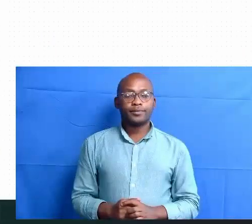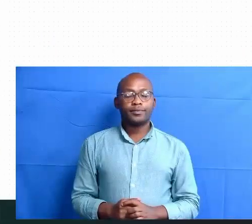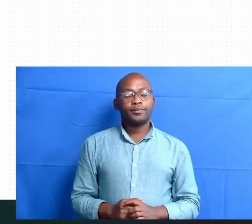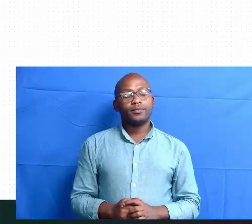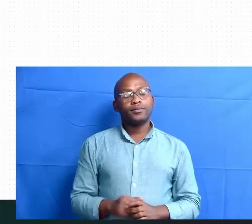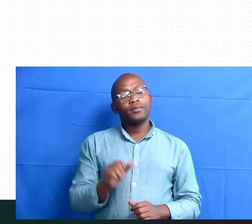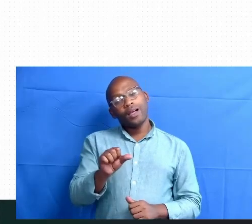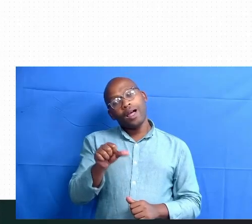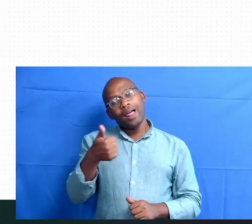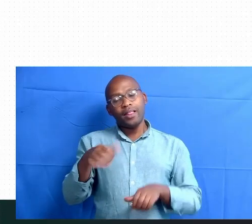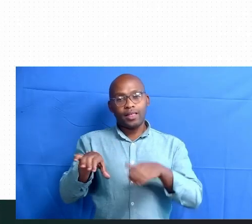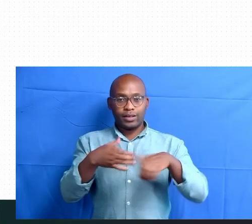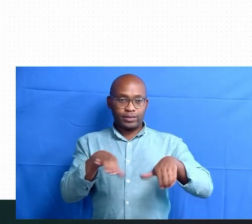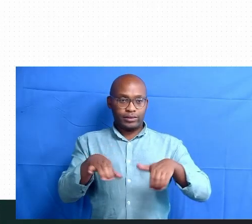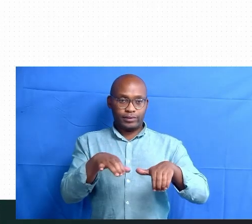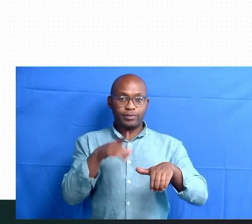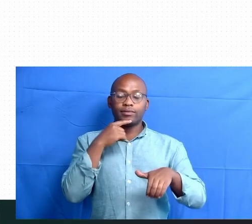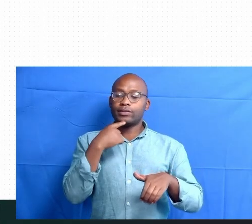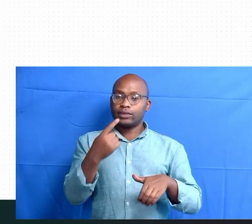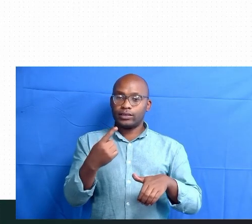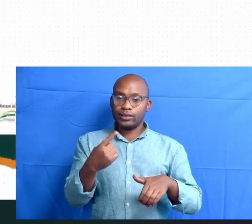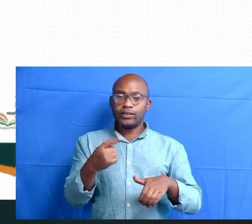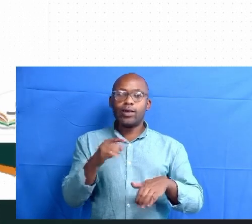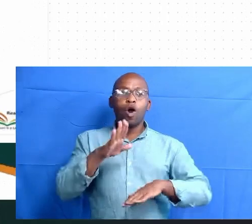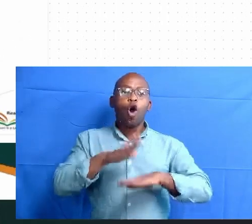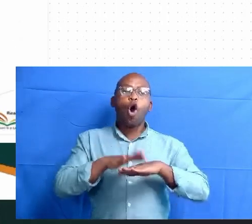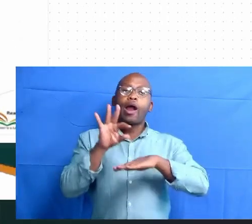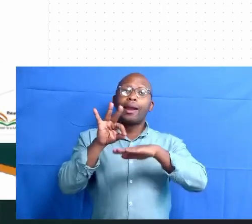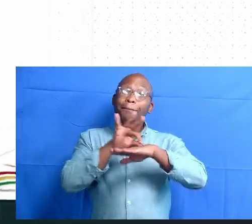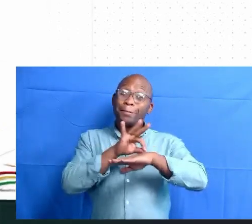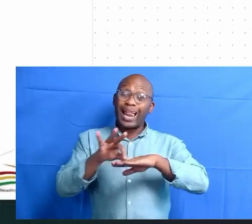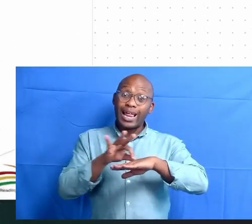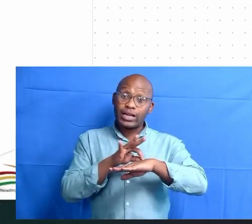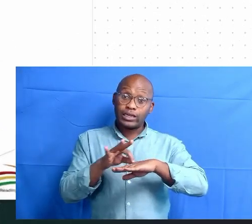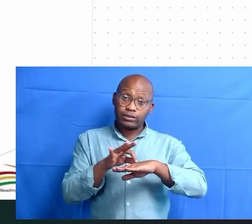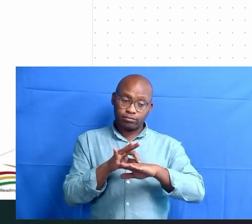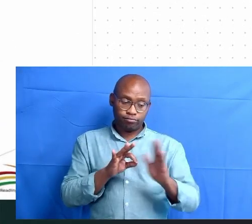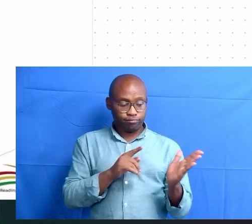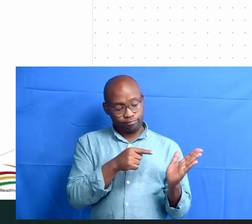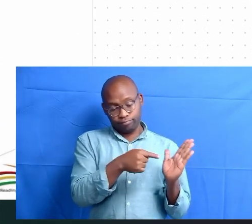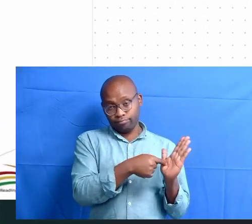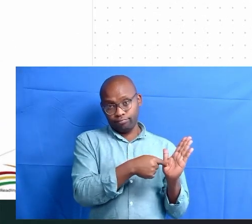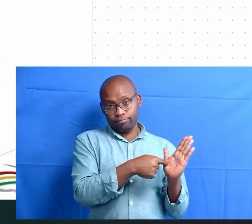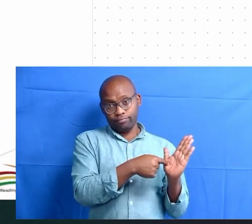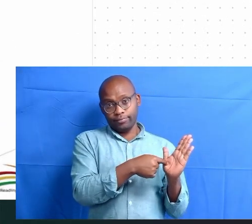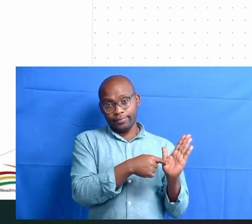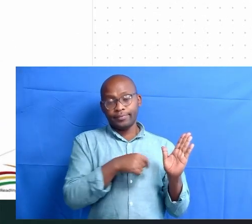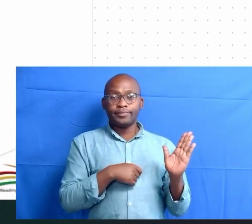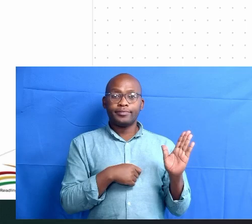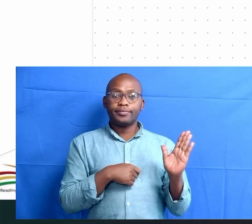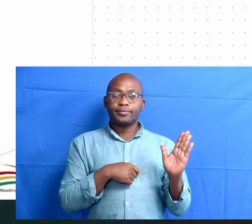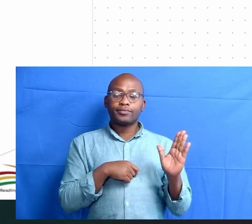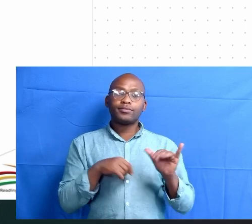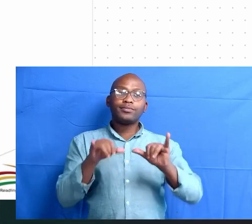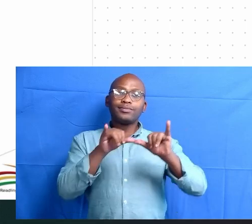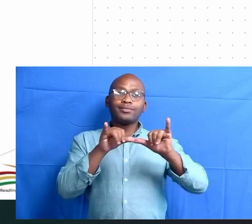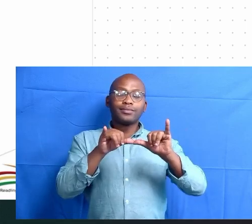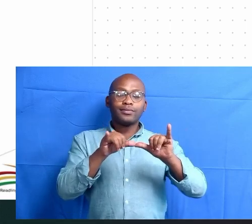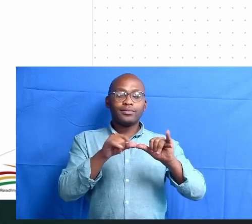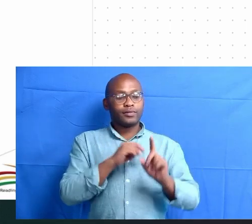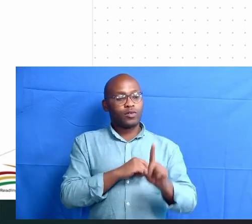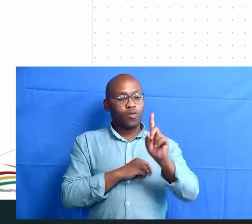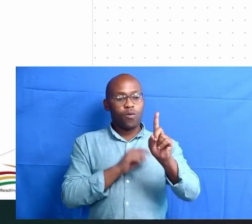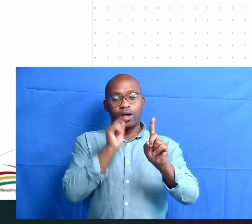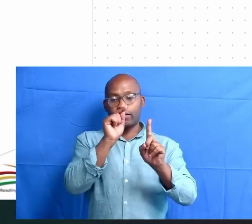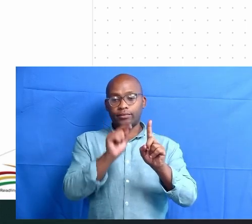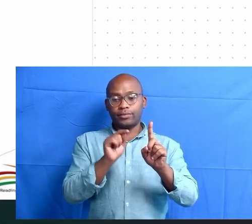another one, they say on a plane, which is this one, on a plane with a scale as